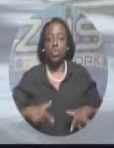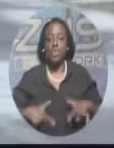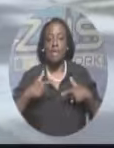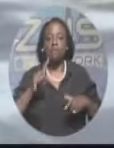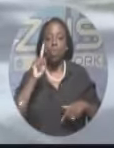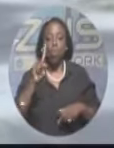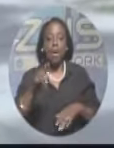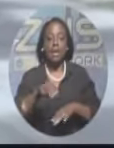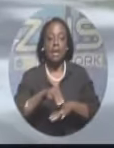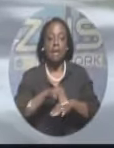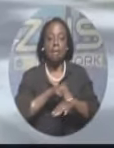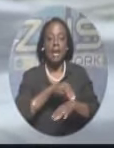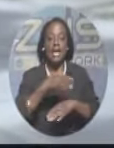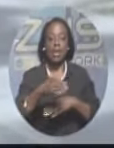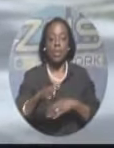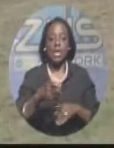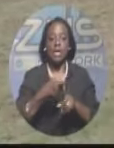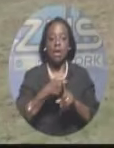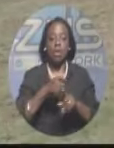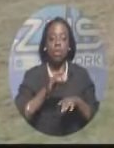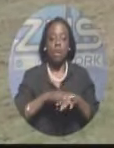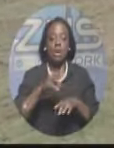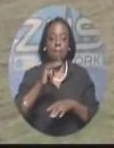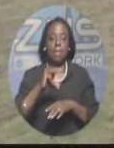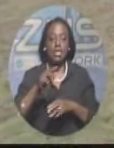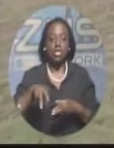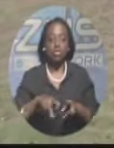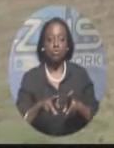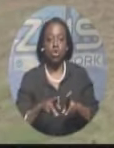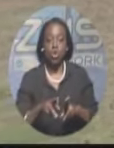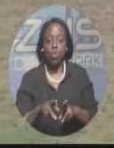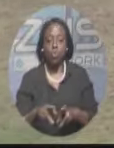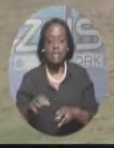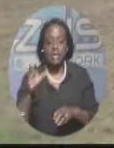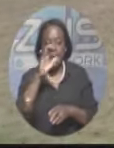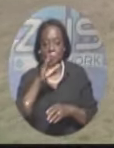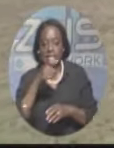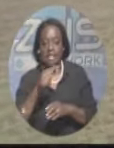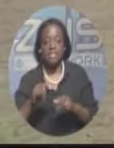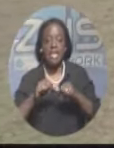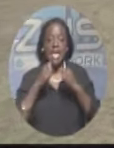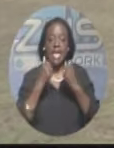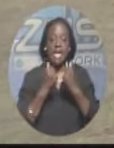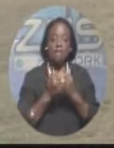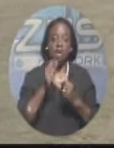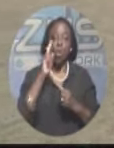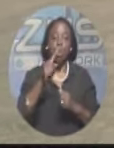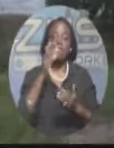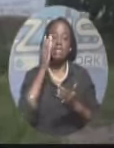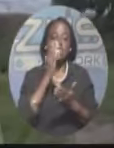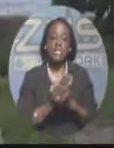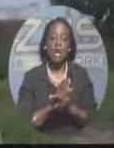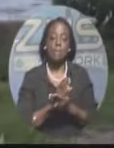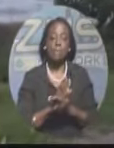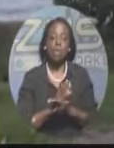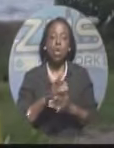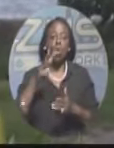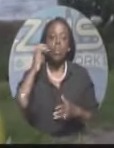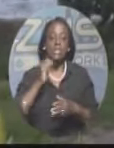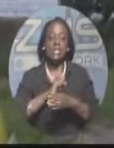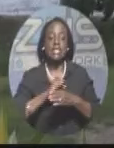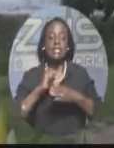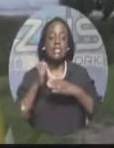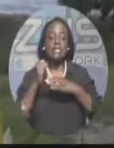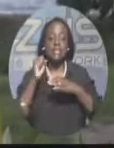away from the backside of Marshall Road was canvassing the area. One of his stops was at the southern coastline, where his